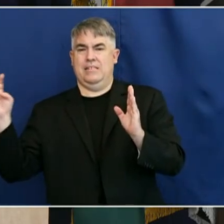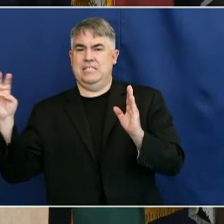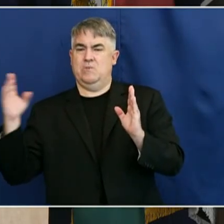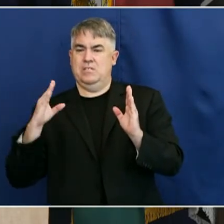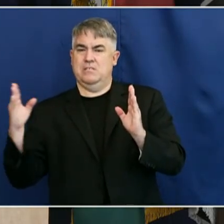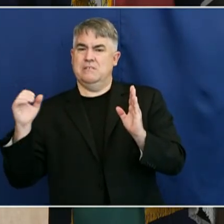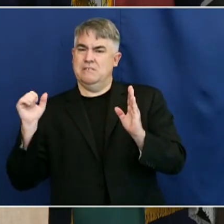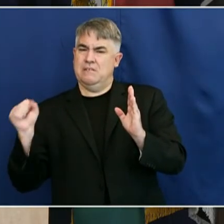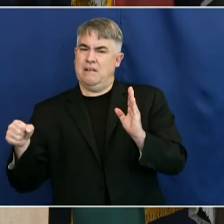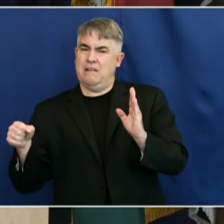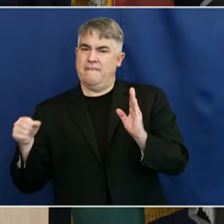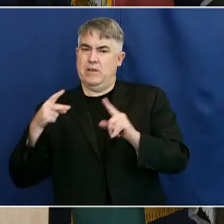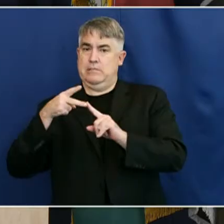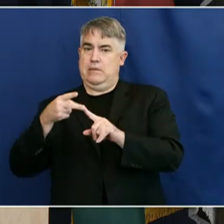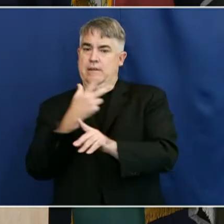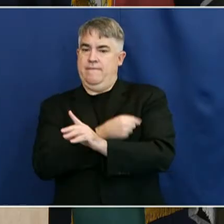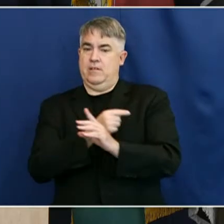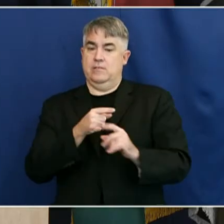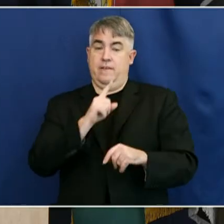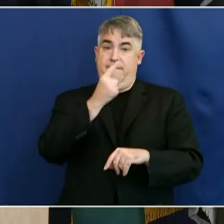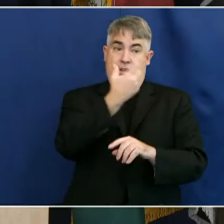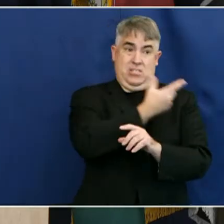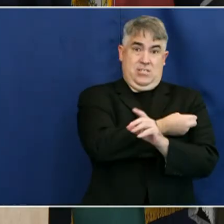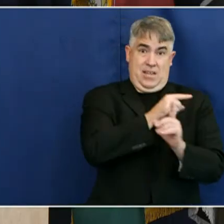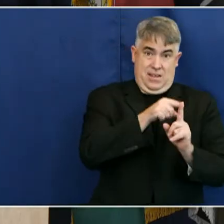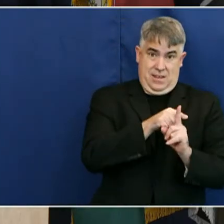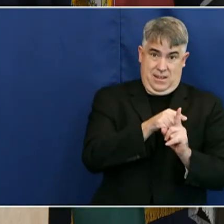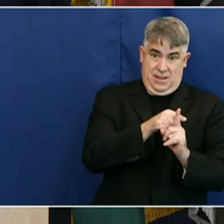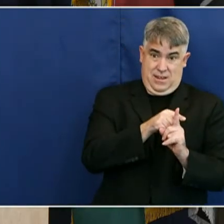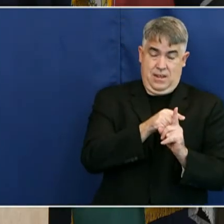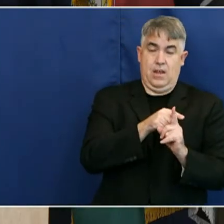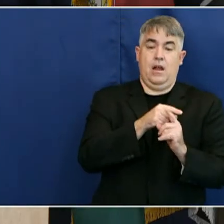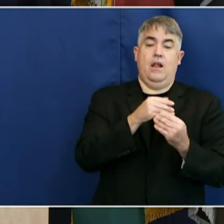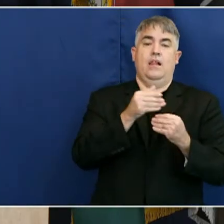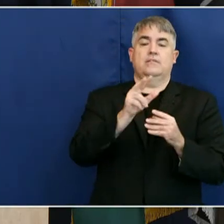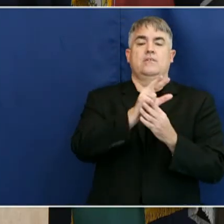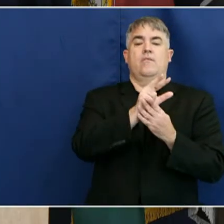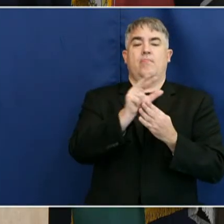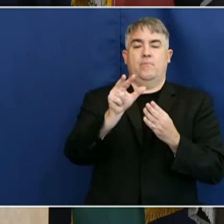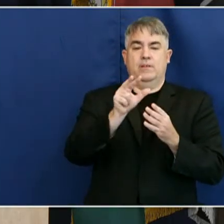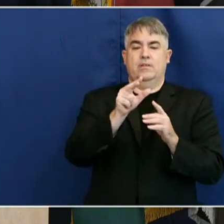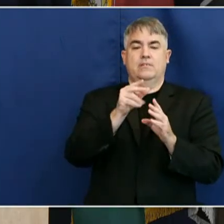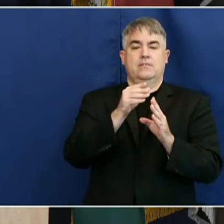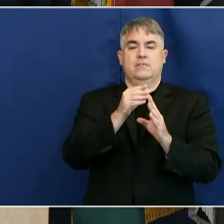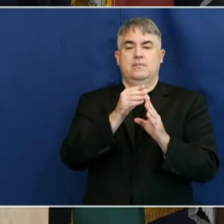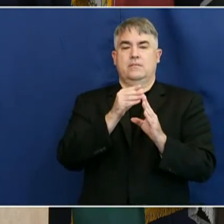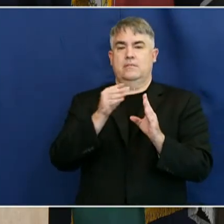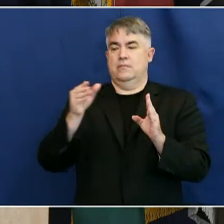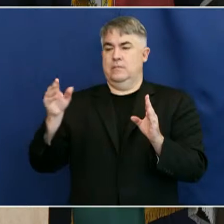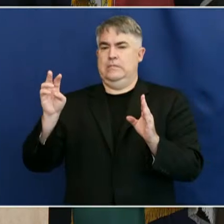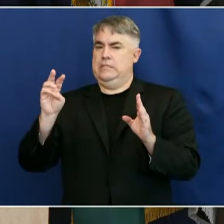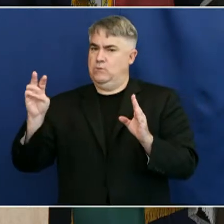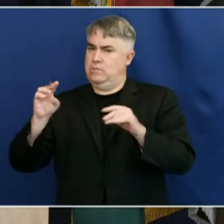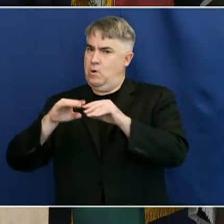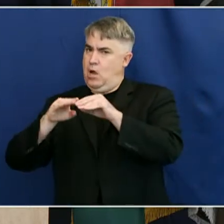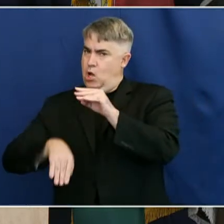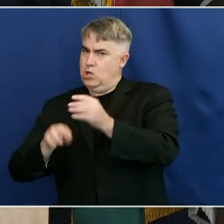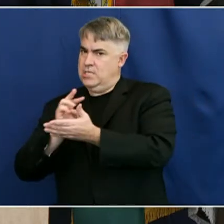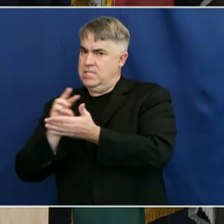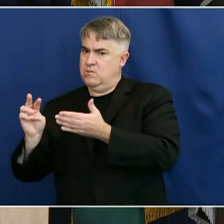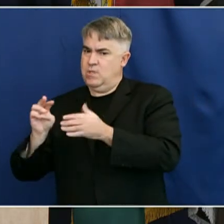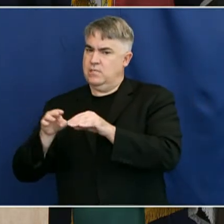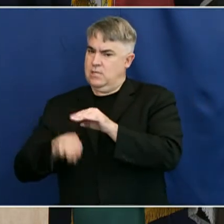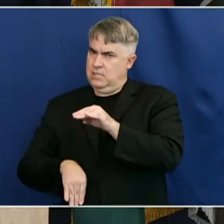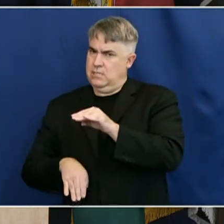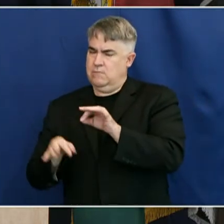first shot. That's the ideal time to do it. We do know that there are some issues with some folks having